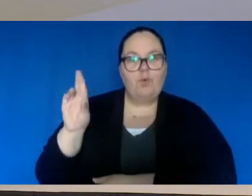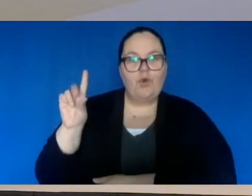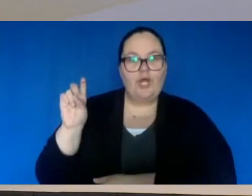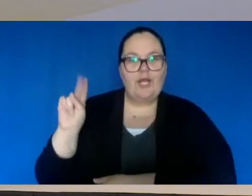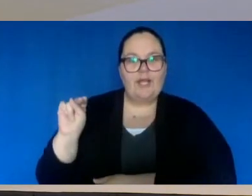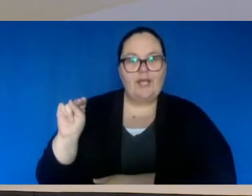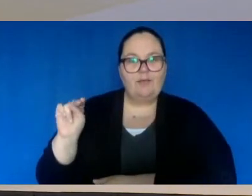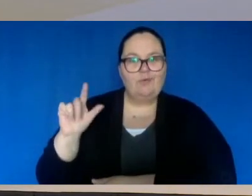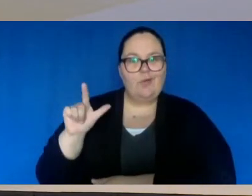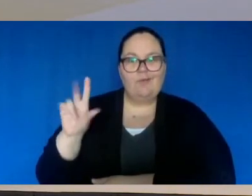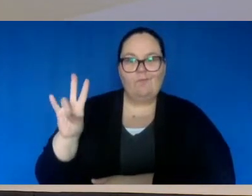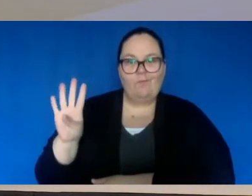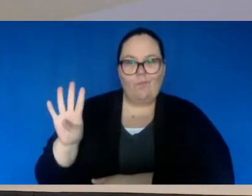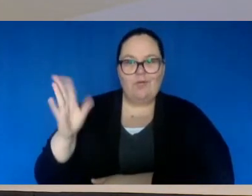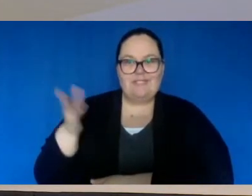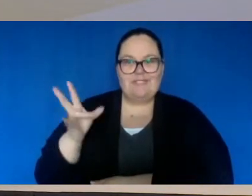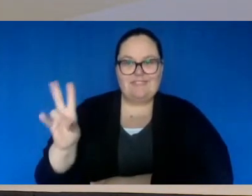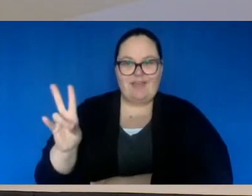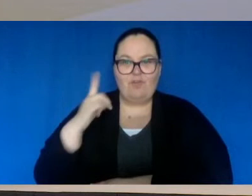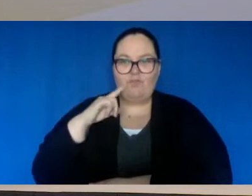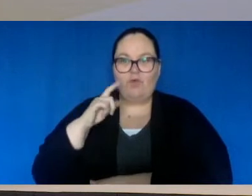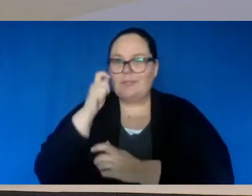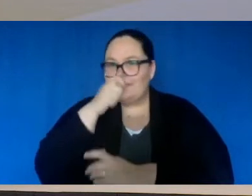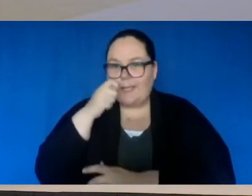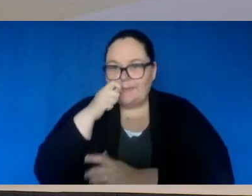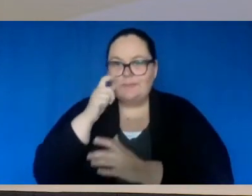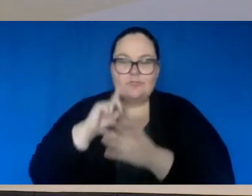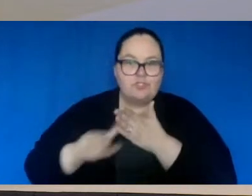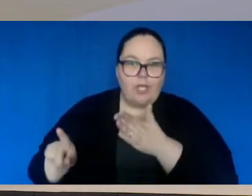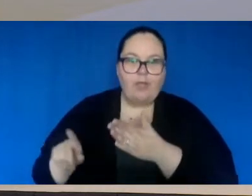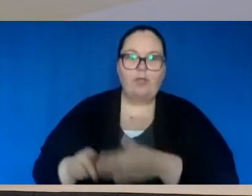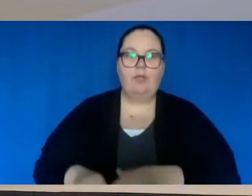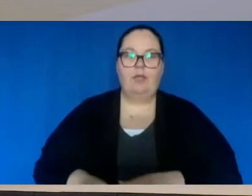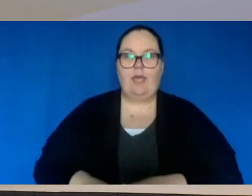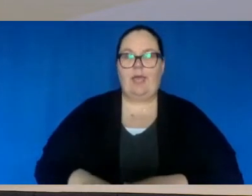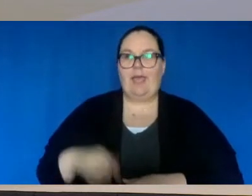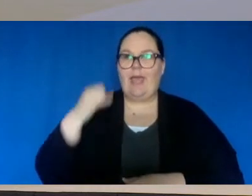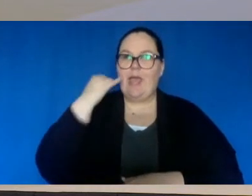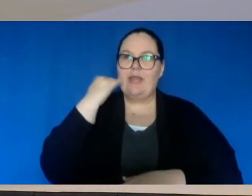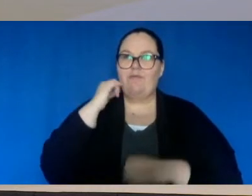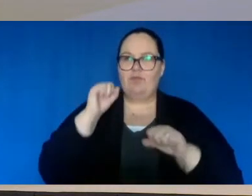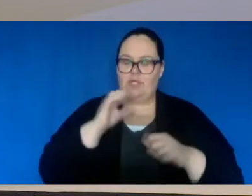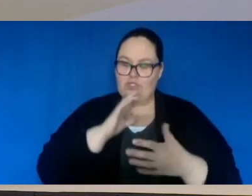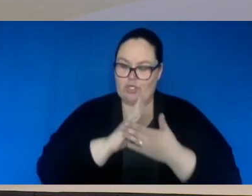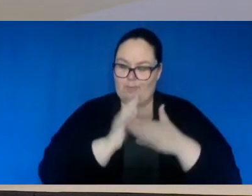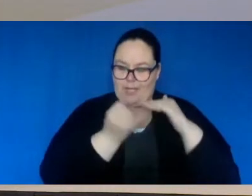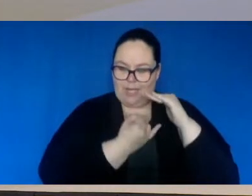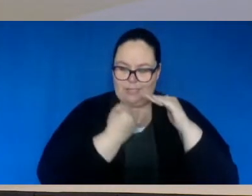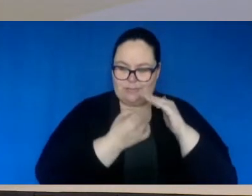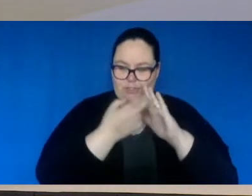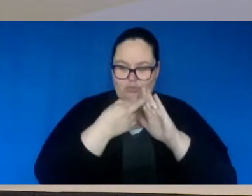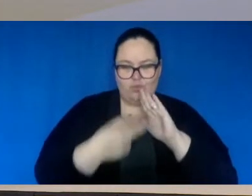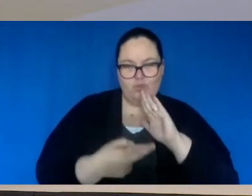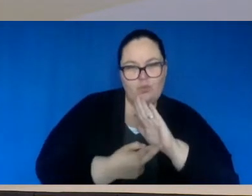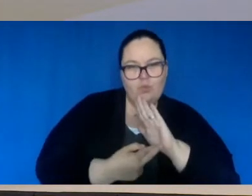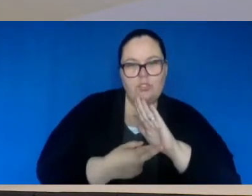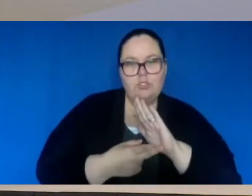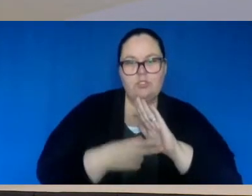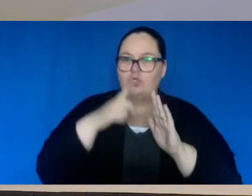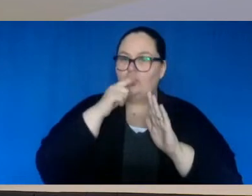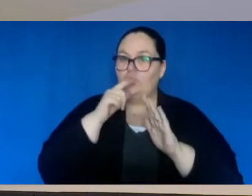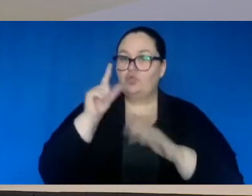any consideration being given to that, and also if you can just go over what exactly the isolation rules for truck drivers who are awaiting